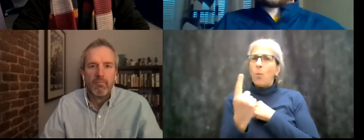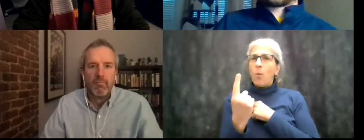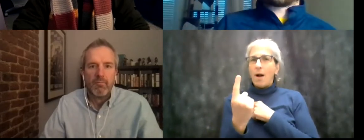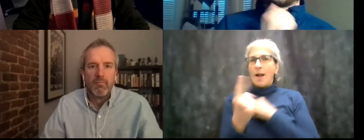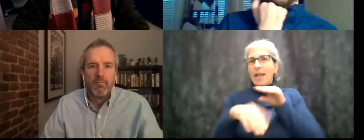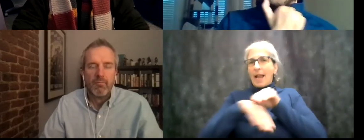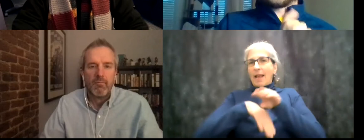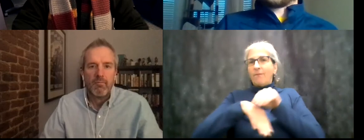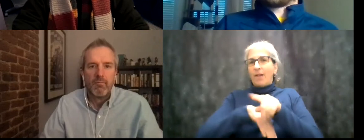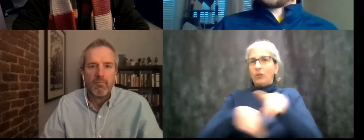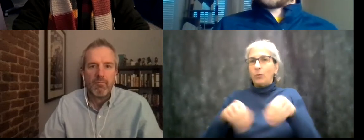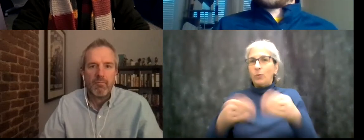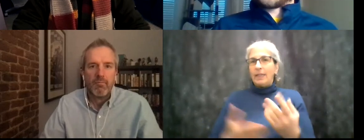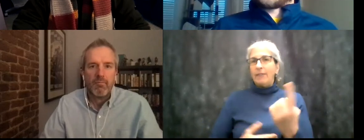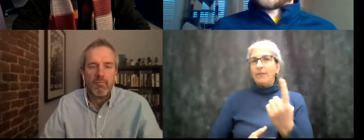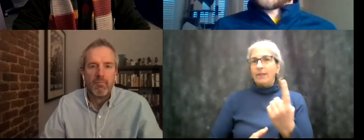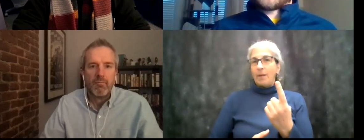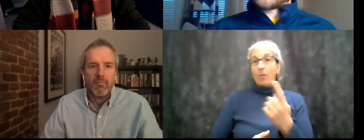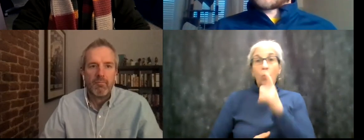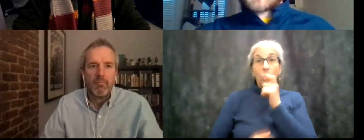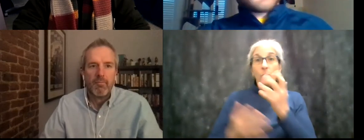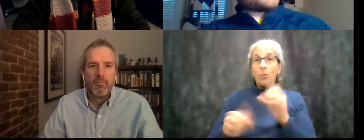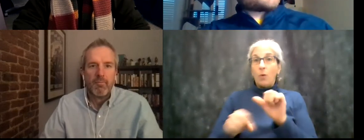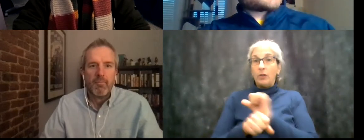you would give someone looking to find a job within your industry?